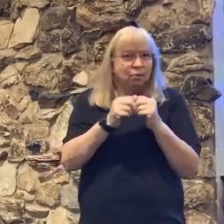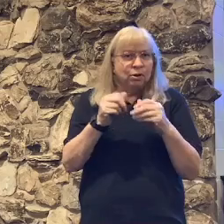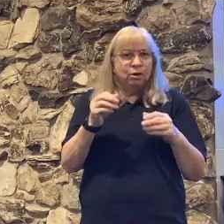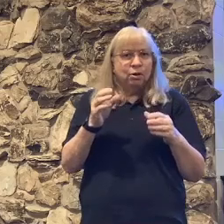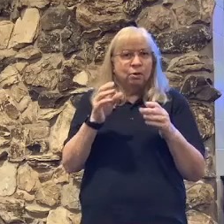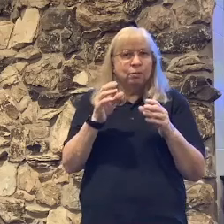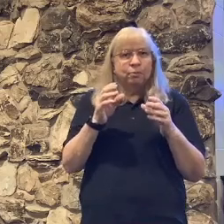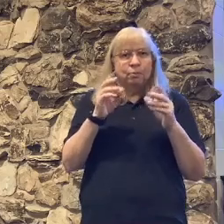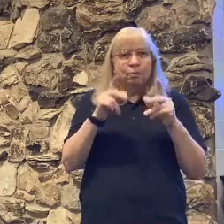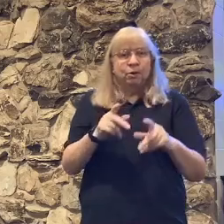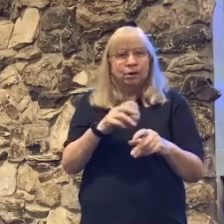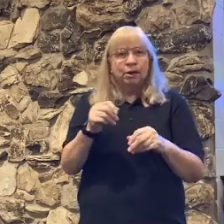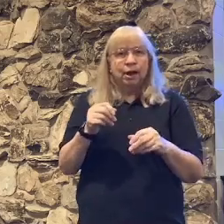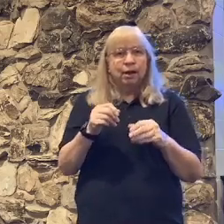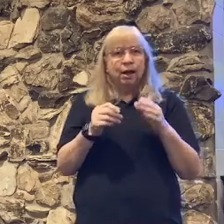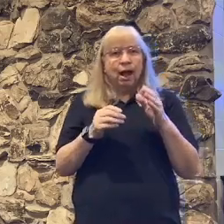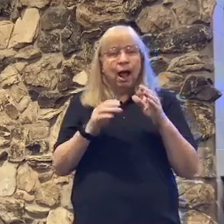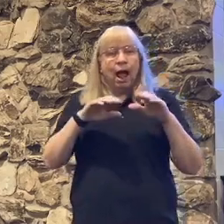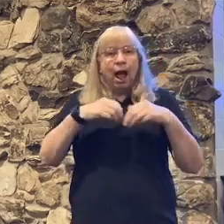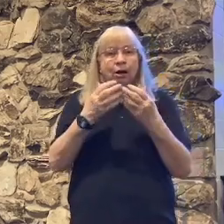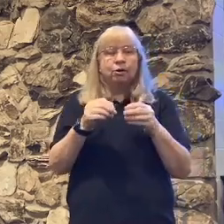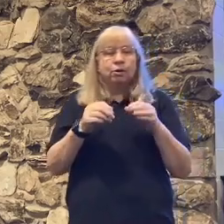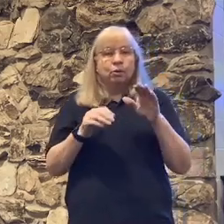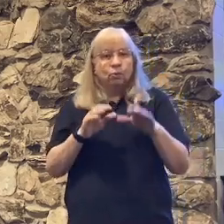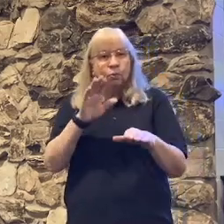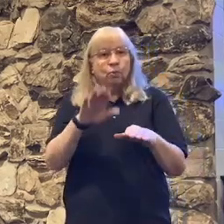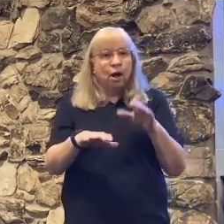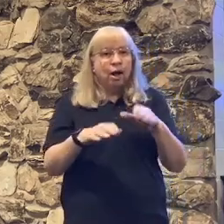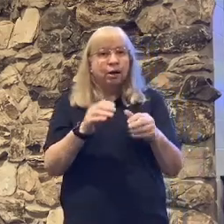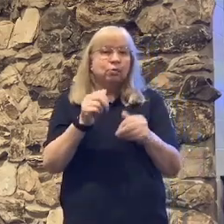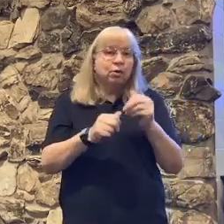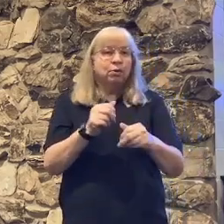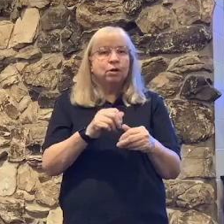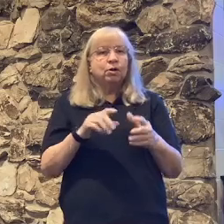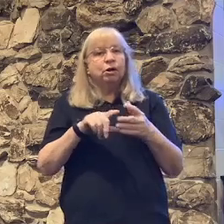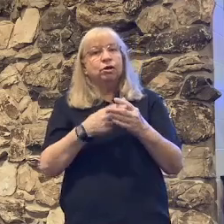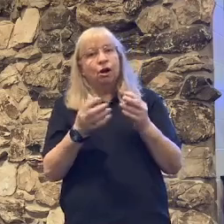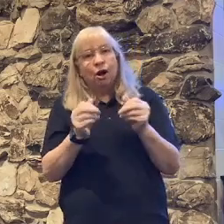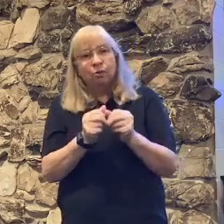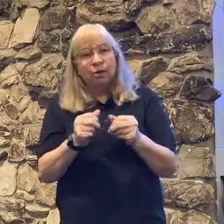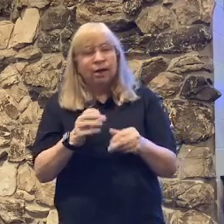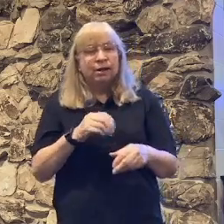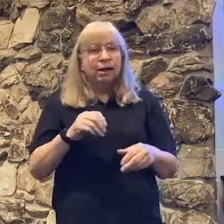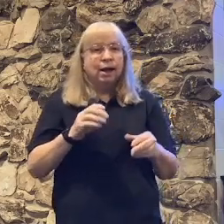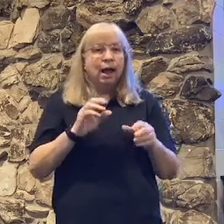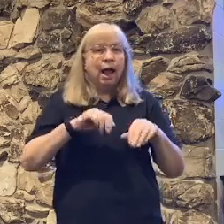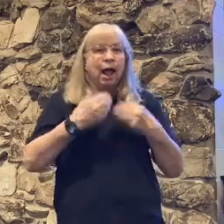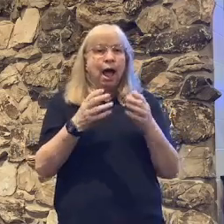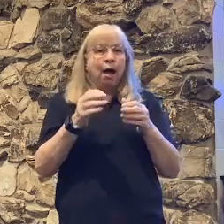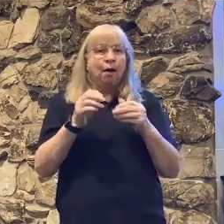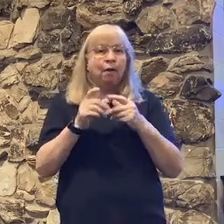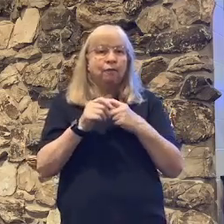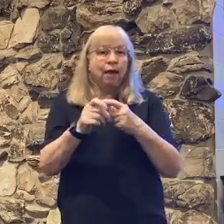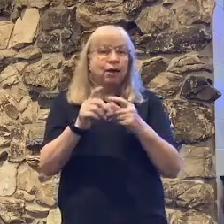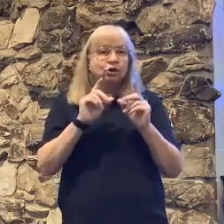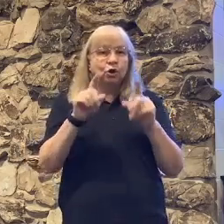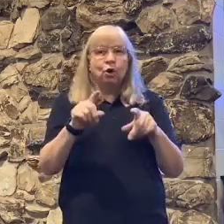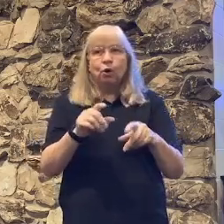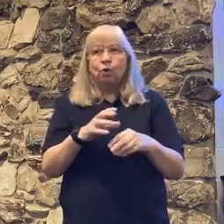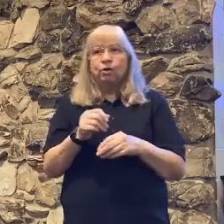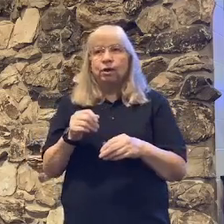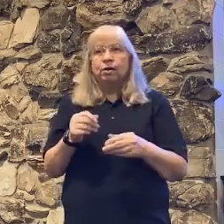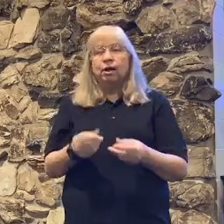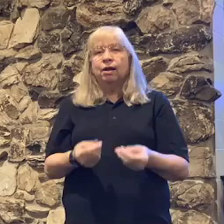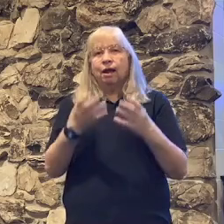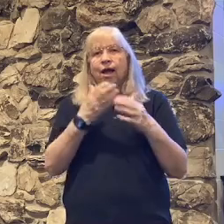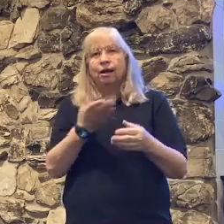big a step you're going to take and which leg you're going to start with and how fast you're going to go? You know, there's lots